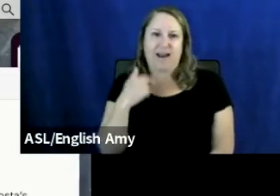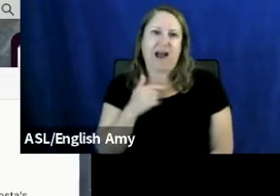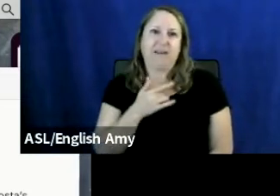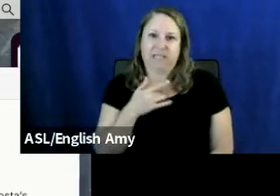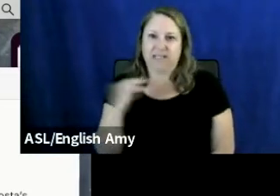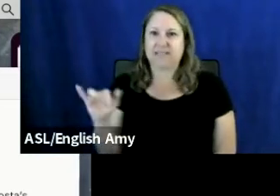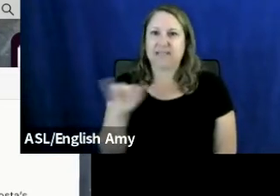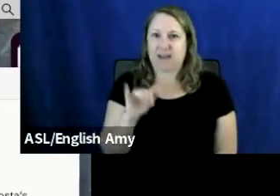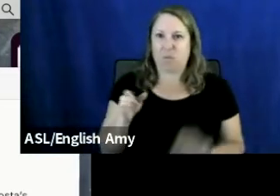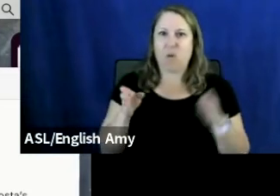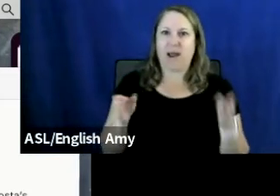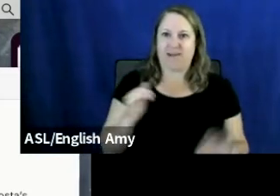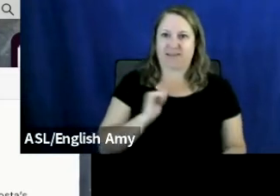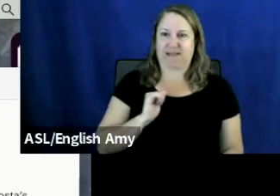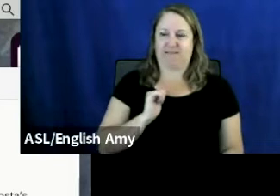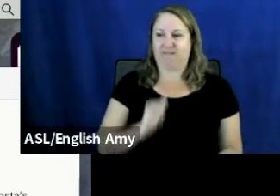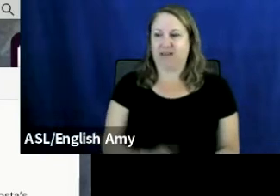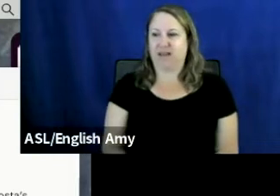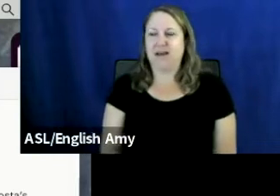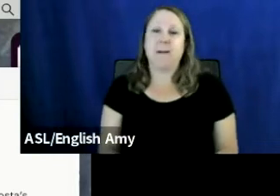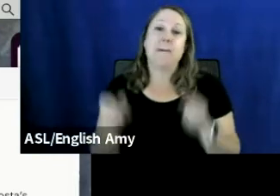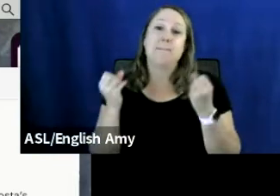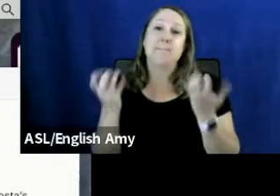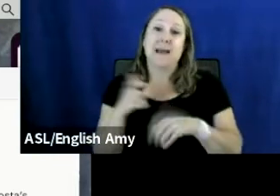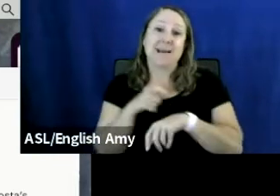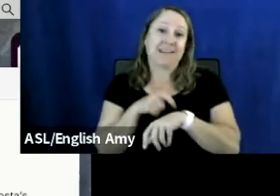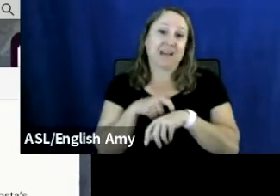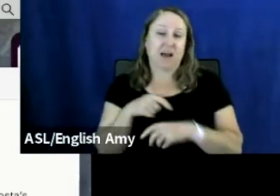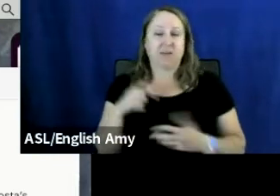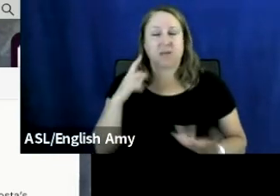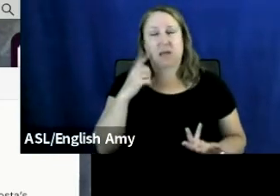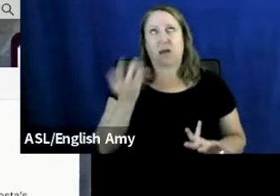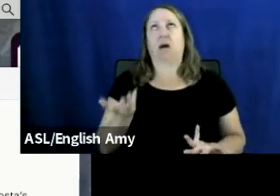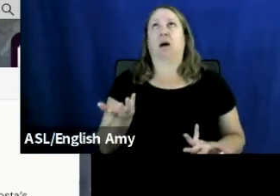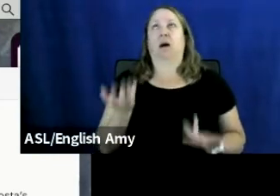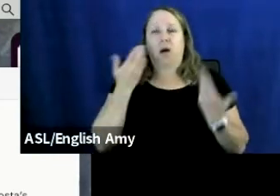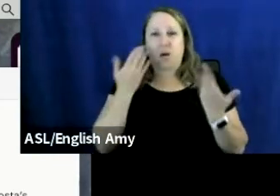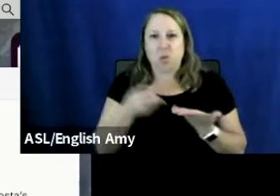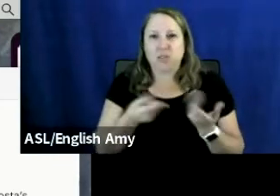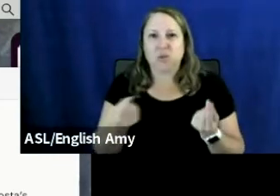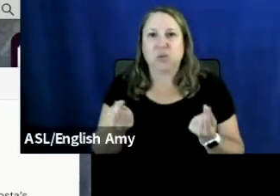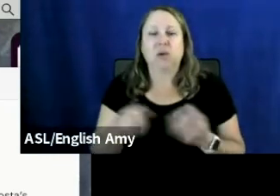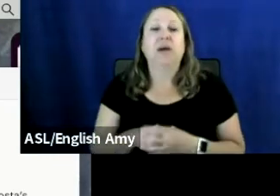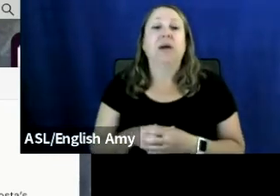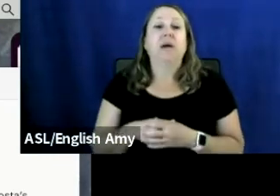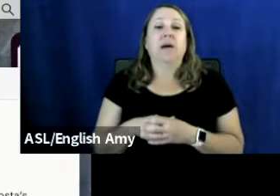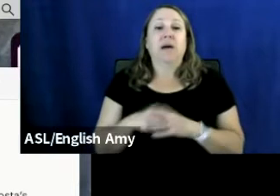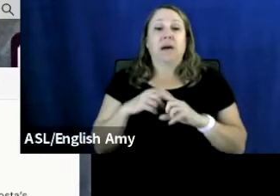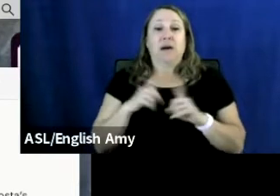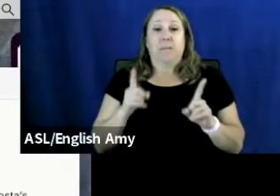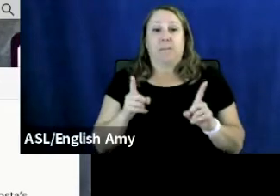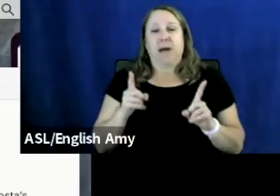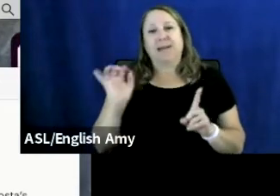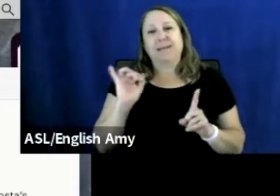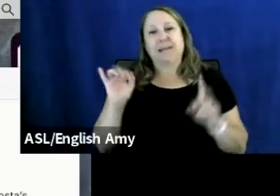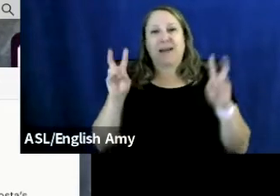And I've had many times where I was like, okay, I don't know what to do. But it's kind of like a reset